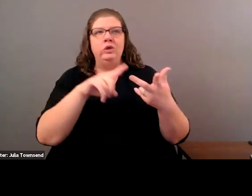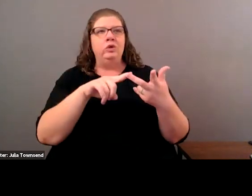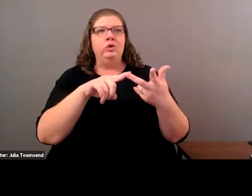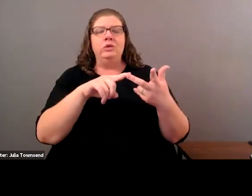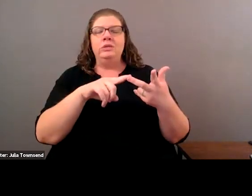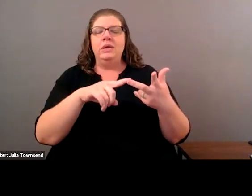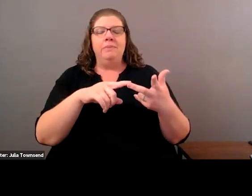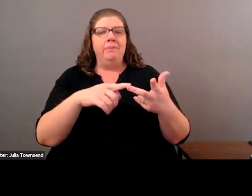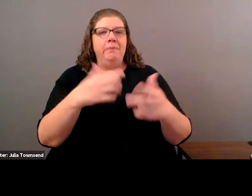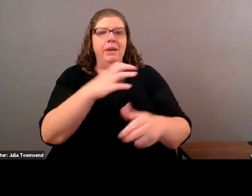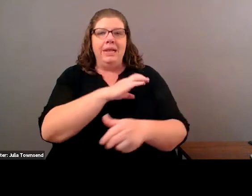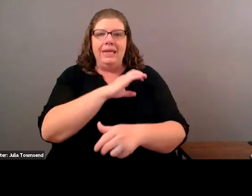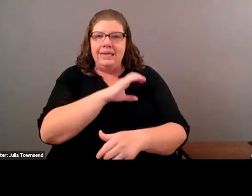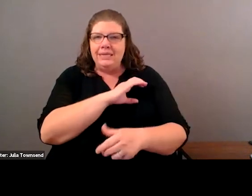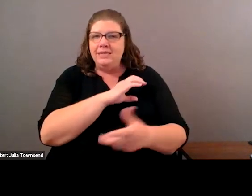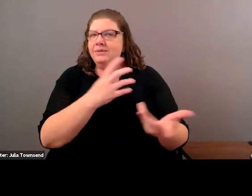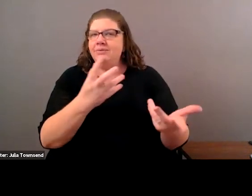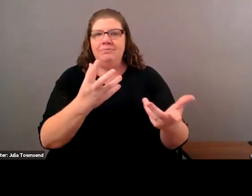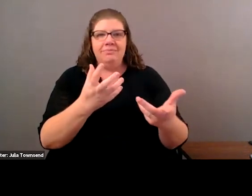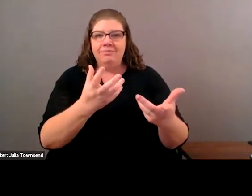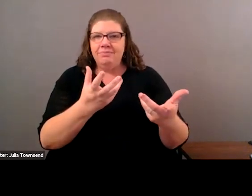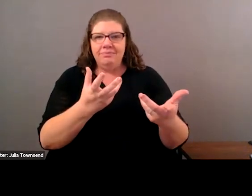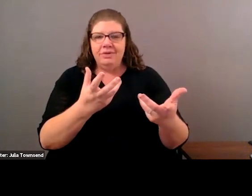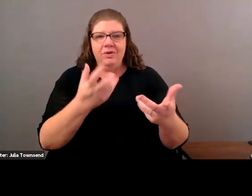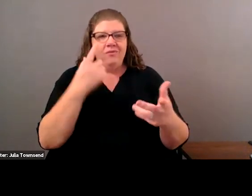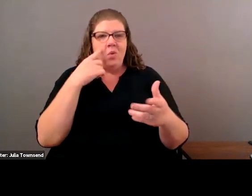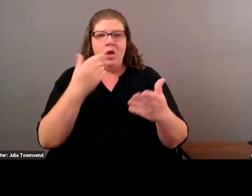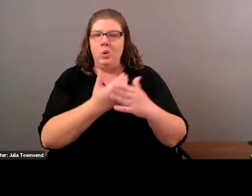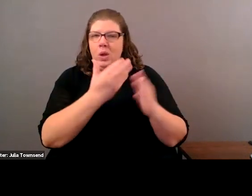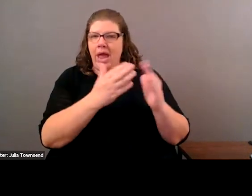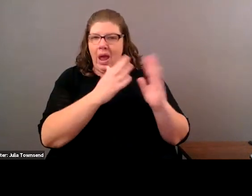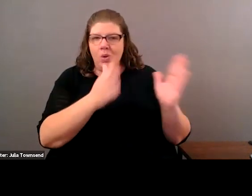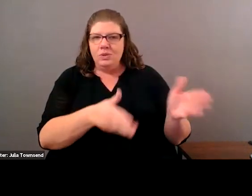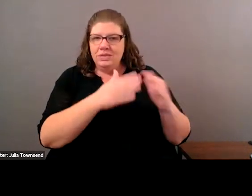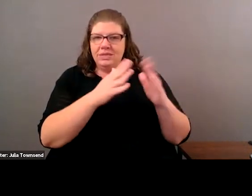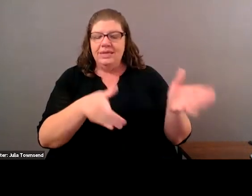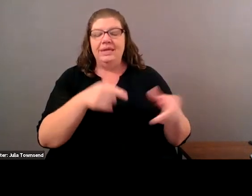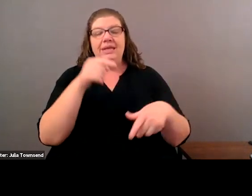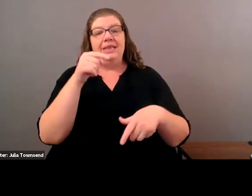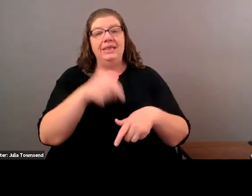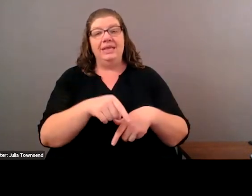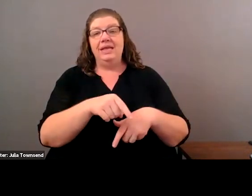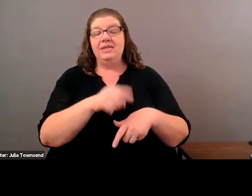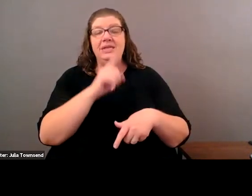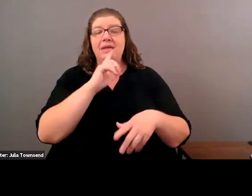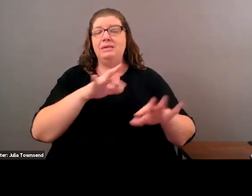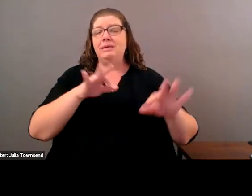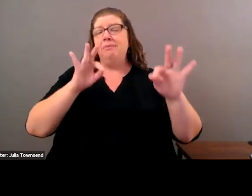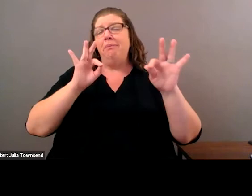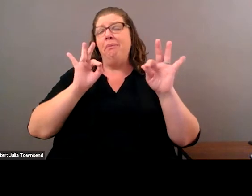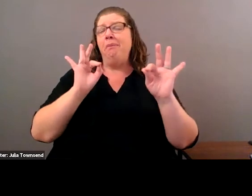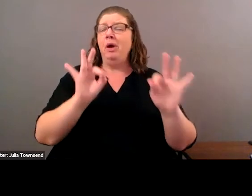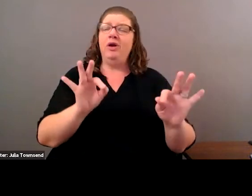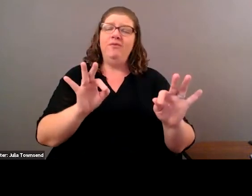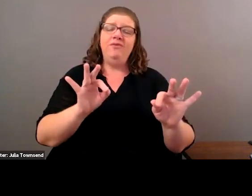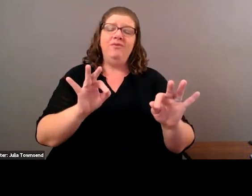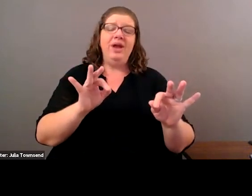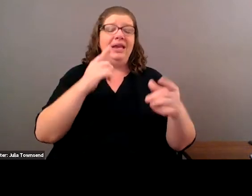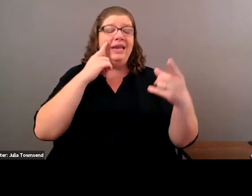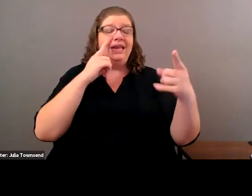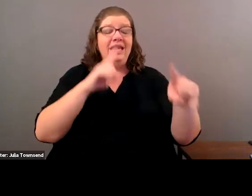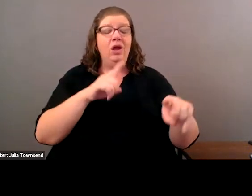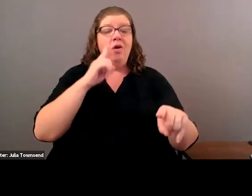police who desperately need housing. This is a sweetheart deal to a developer. This is